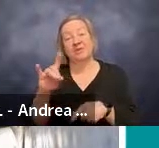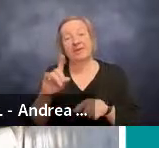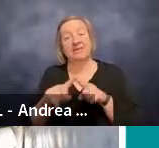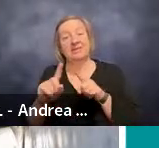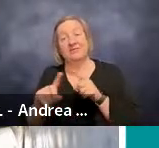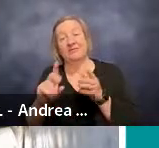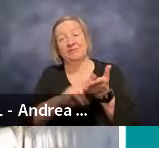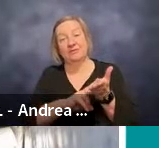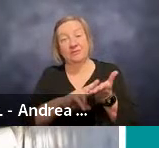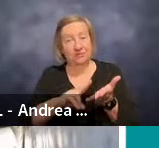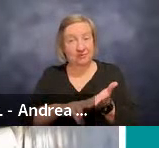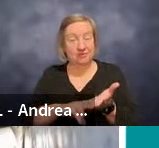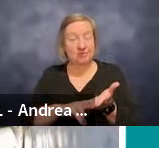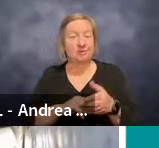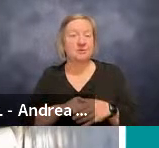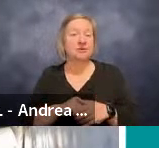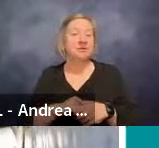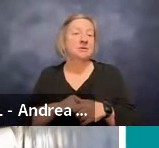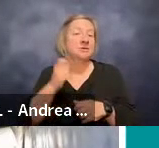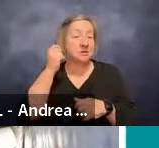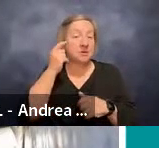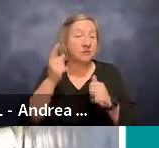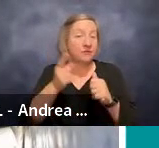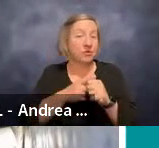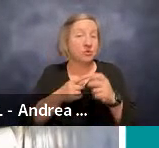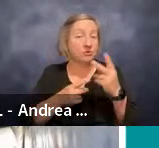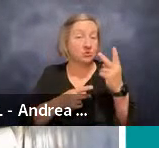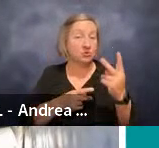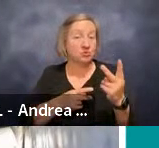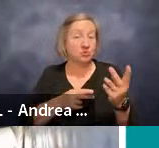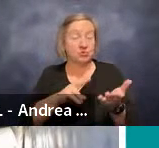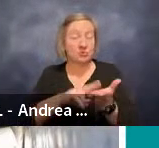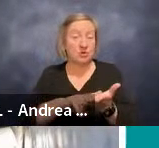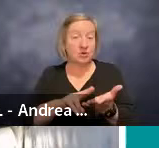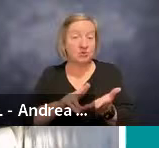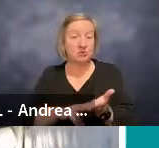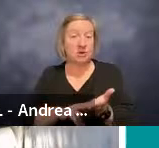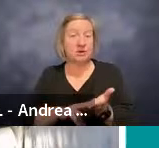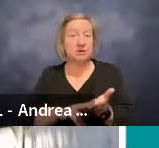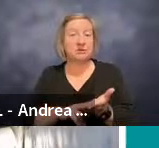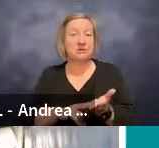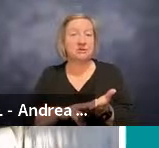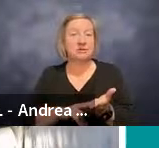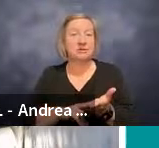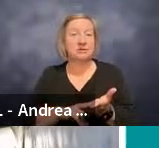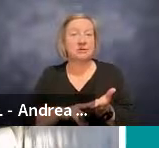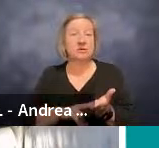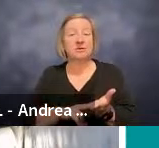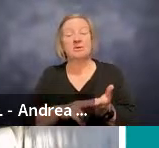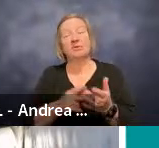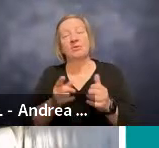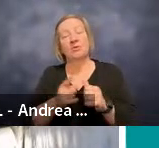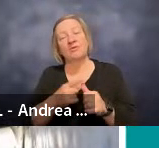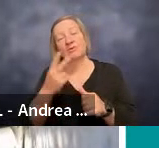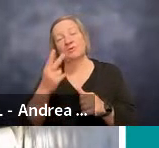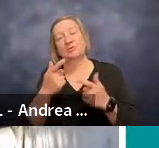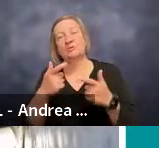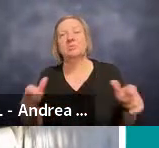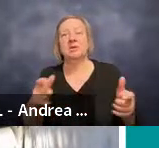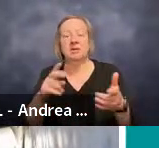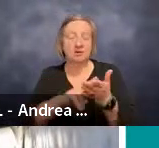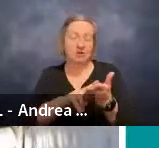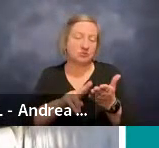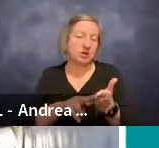contracts, but the first 2 contracts are going to be the first 2 big contracts are going to